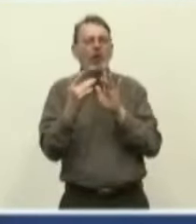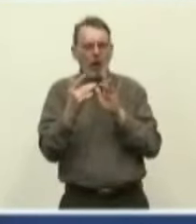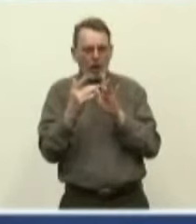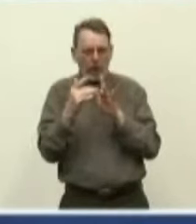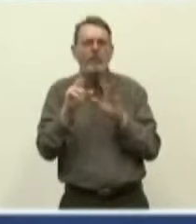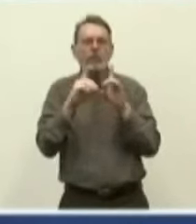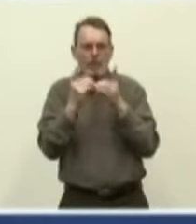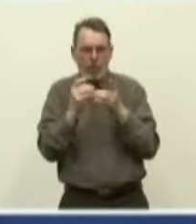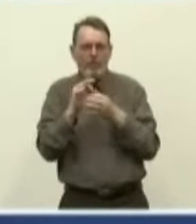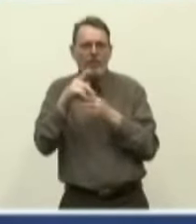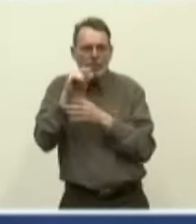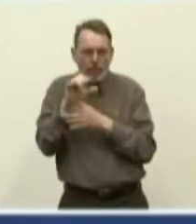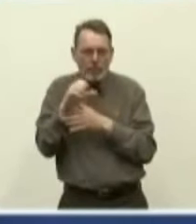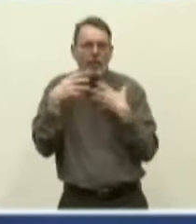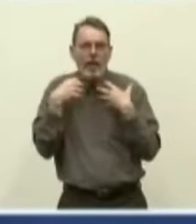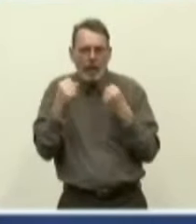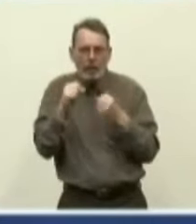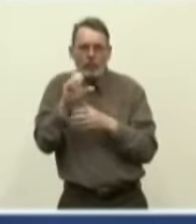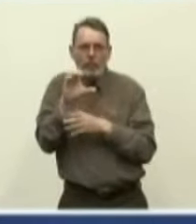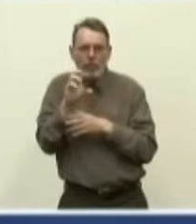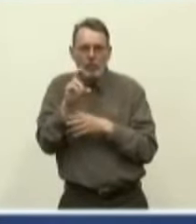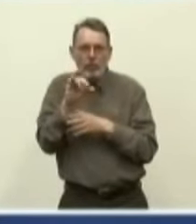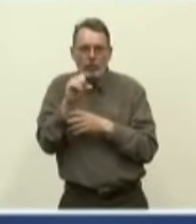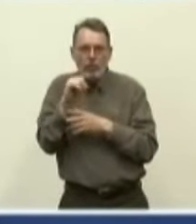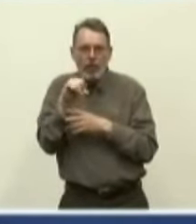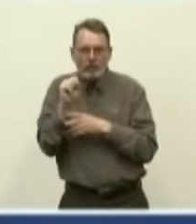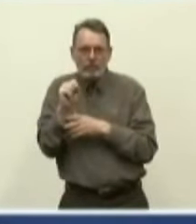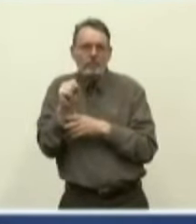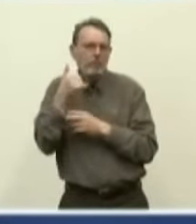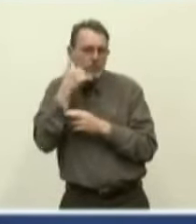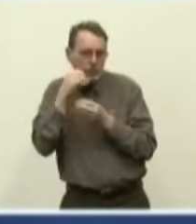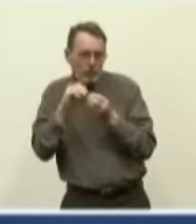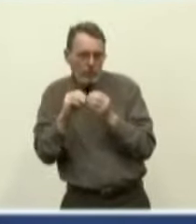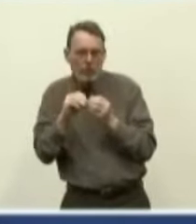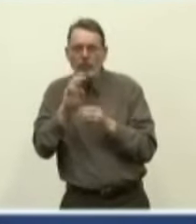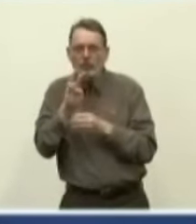Health Crisis Line at area code